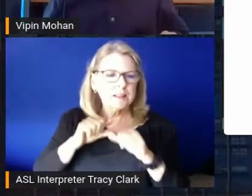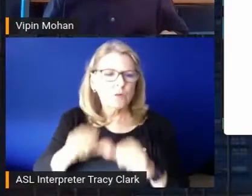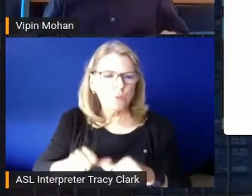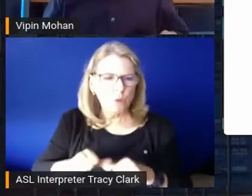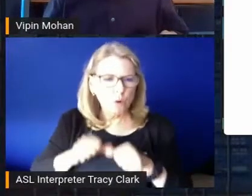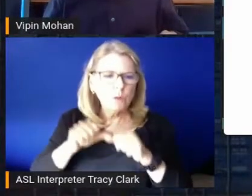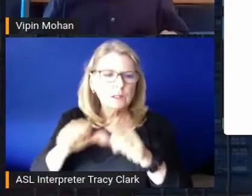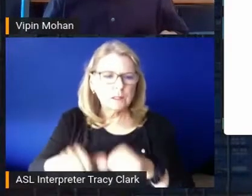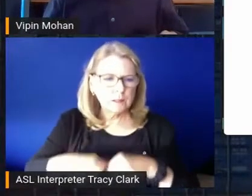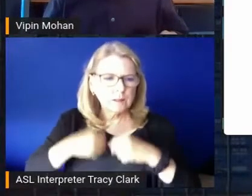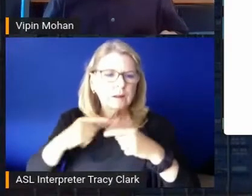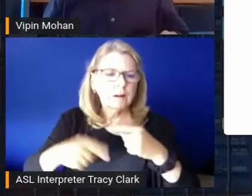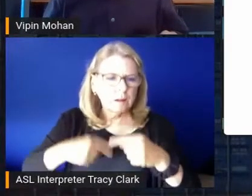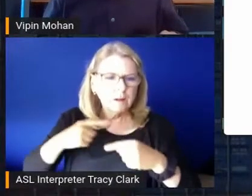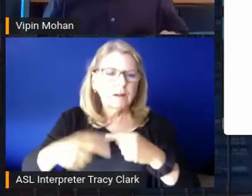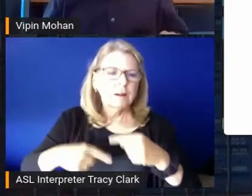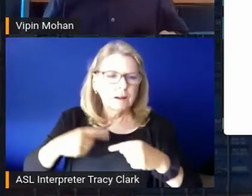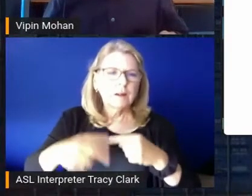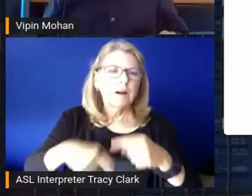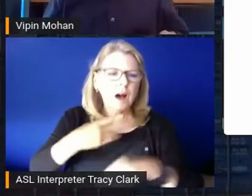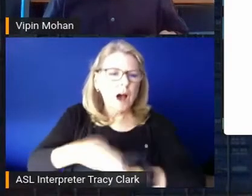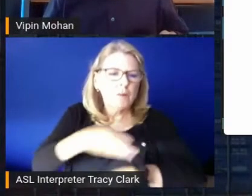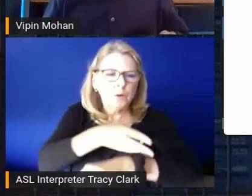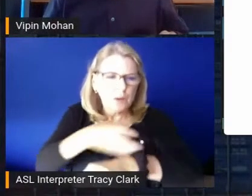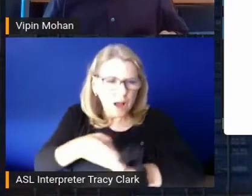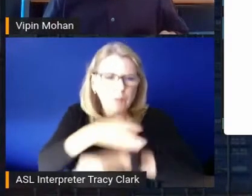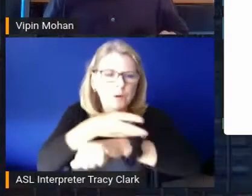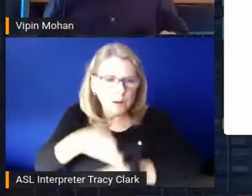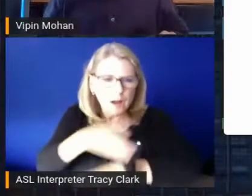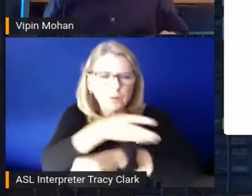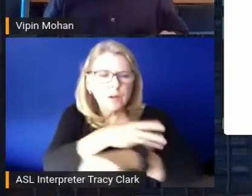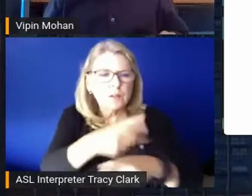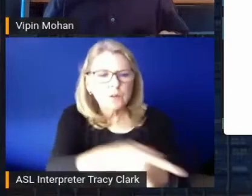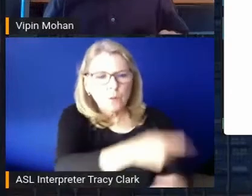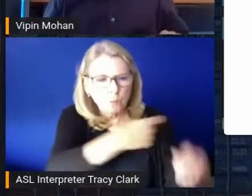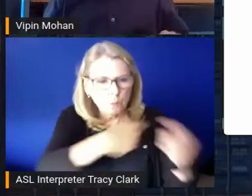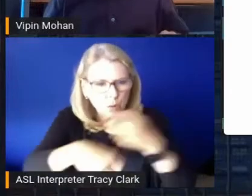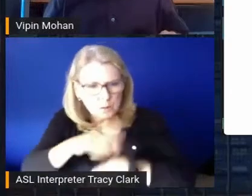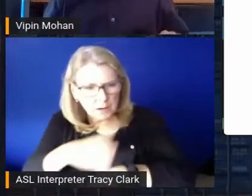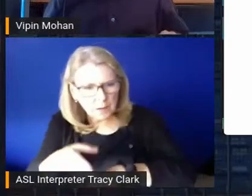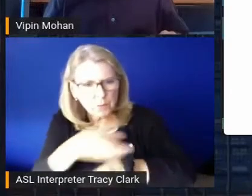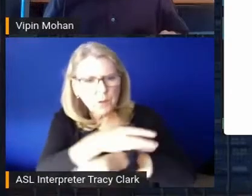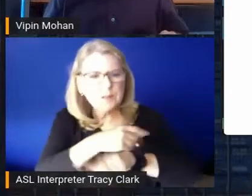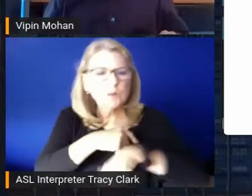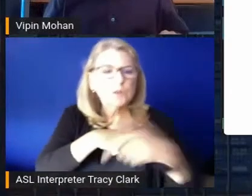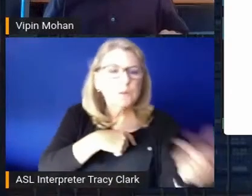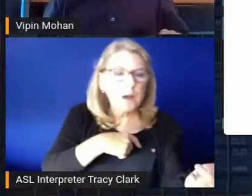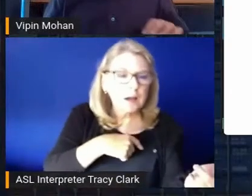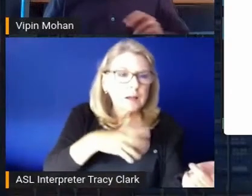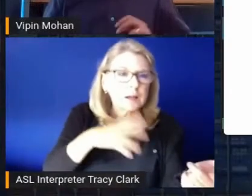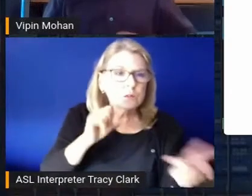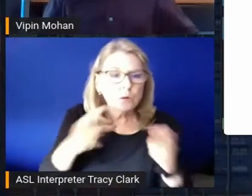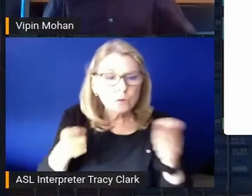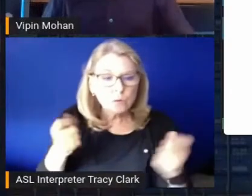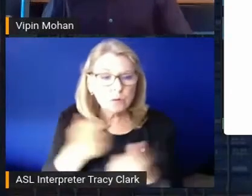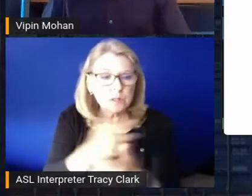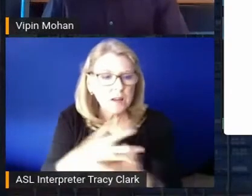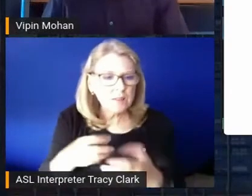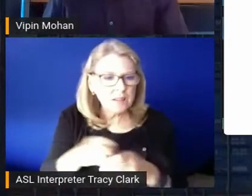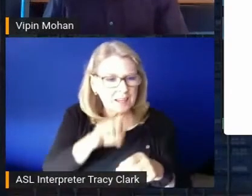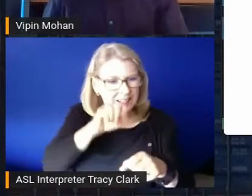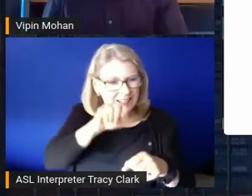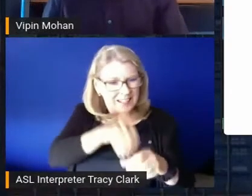those CRDs back to be, again, just like it was before, self-managed cluster, controllers, everything in the workload cluster to be able to spin